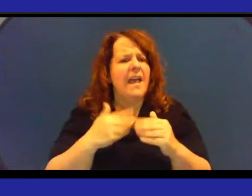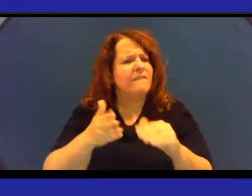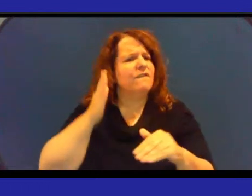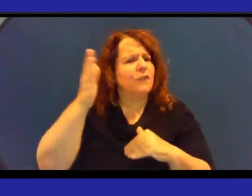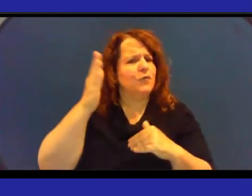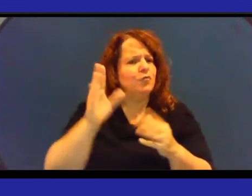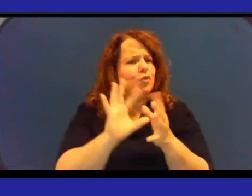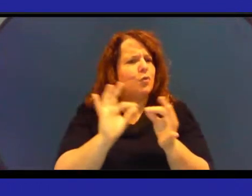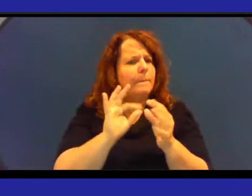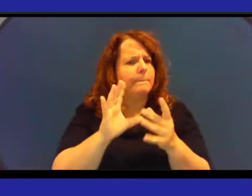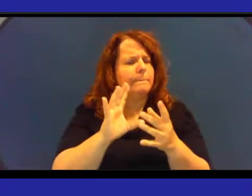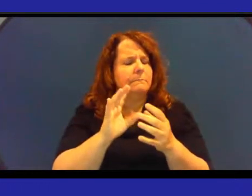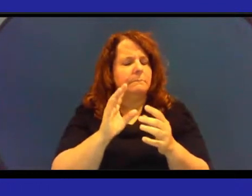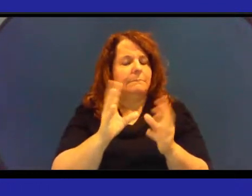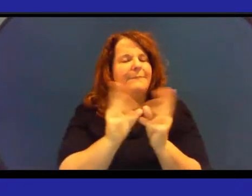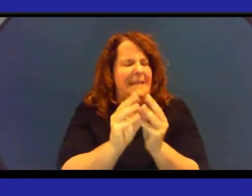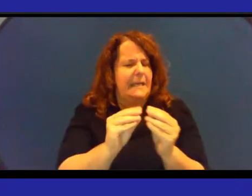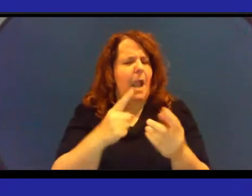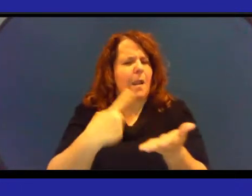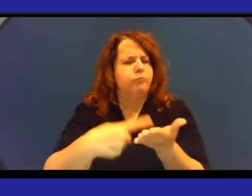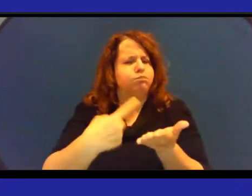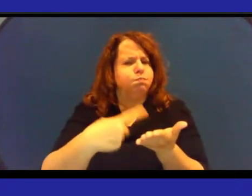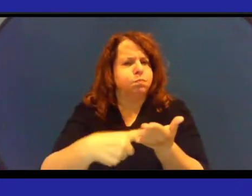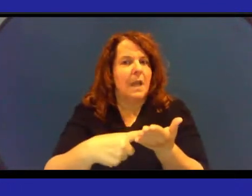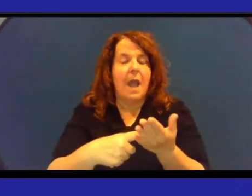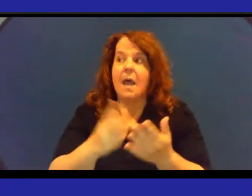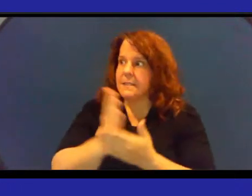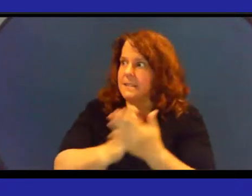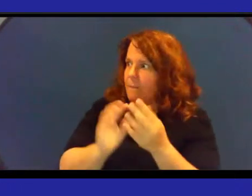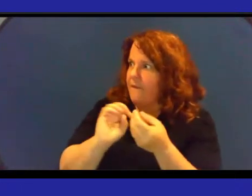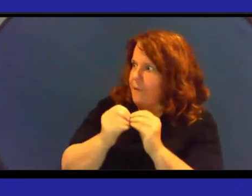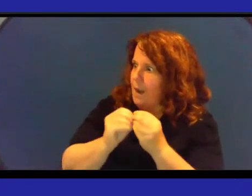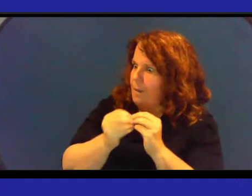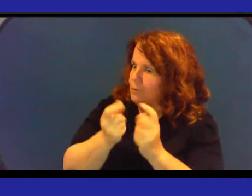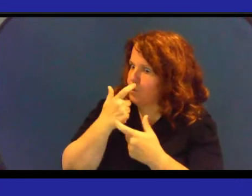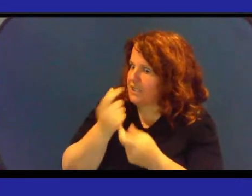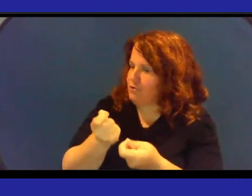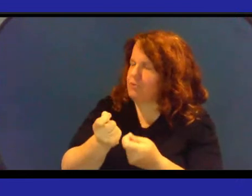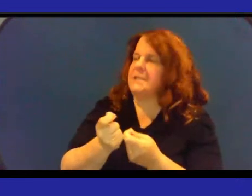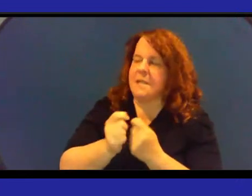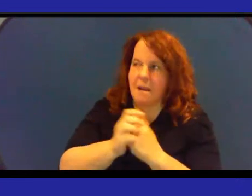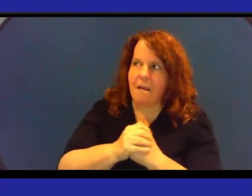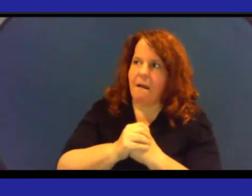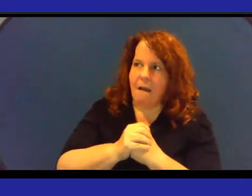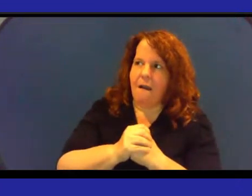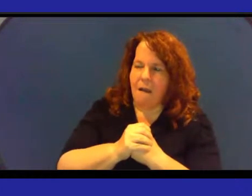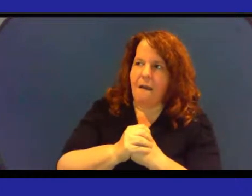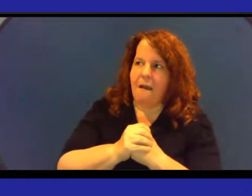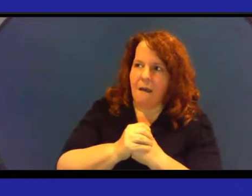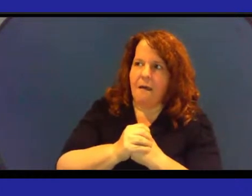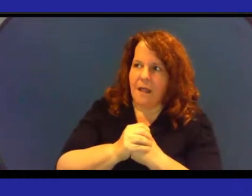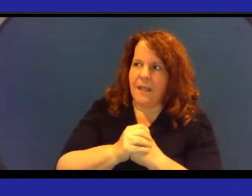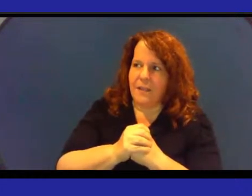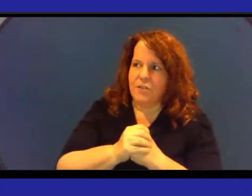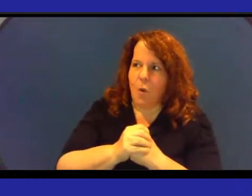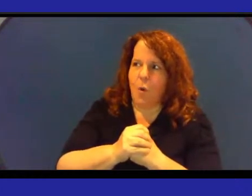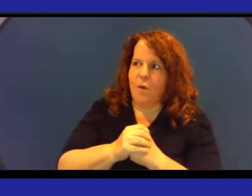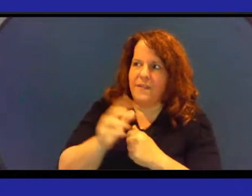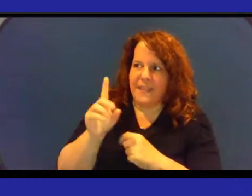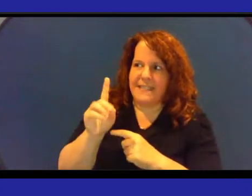Yeah, because some of the numbers were quite interesting in terms of really the demographics of the